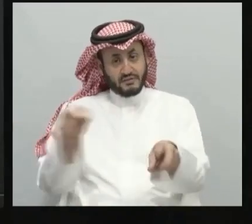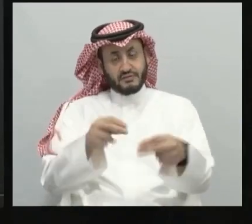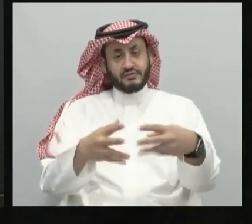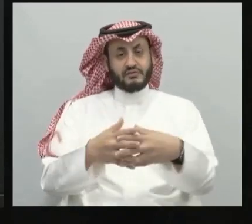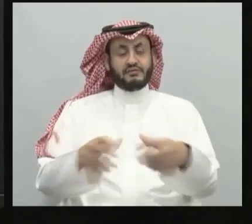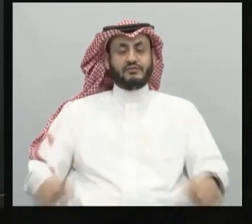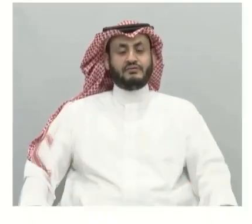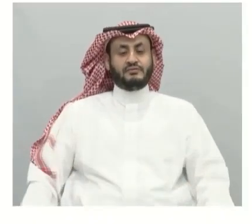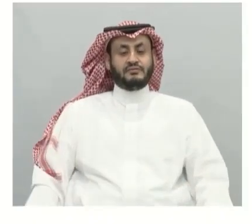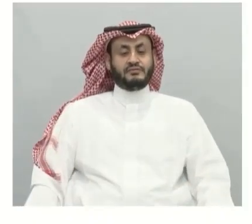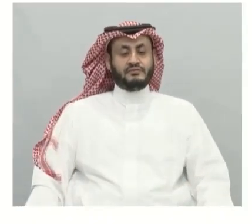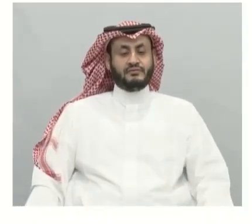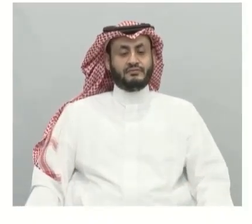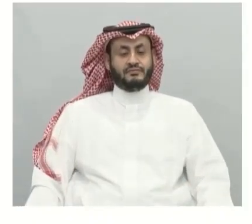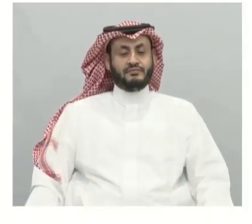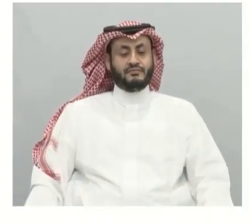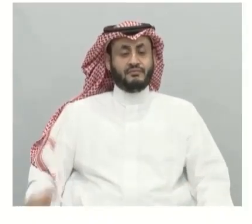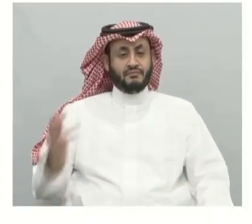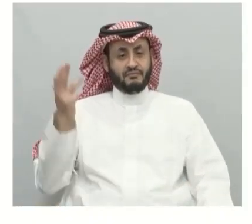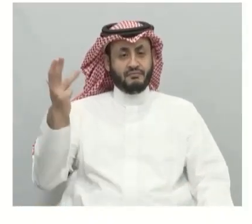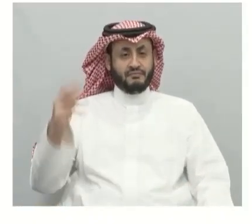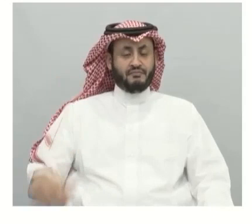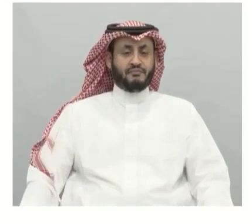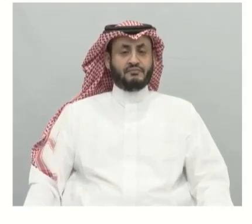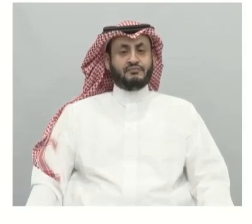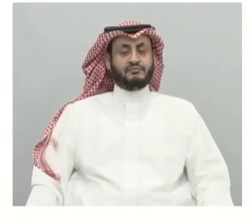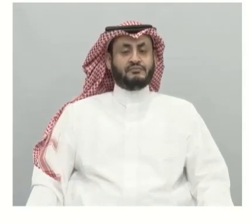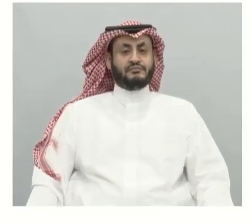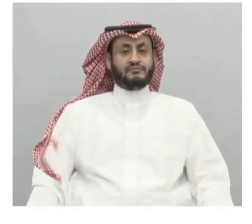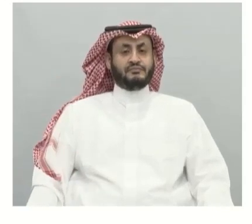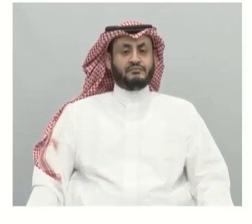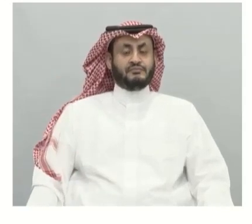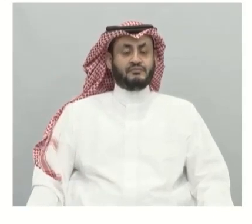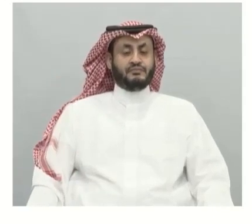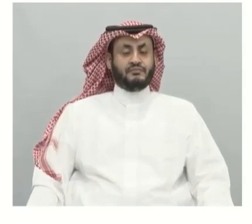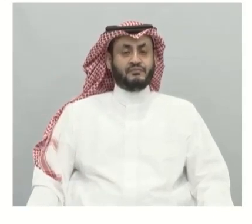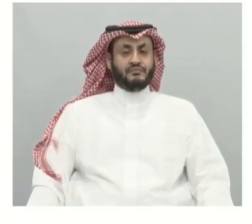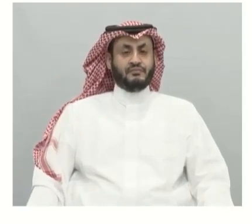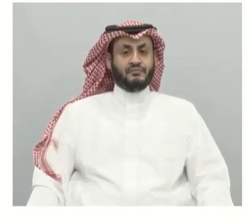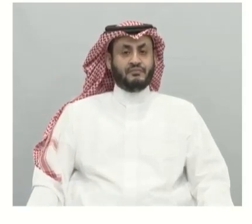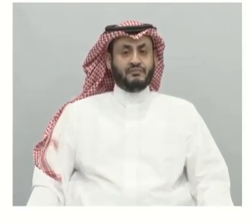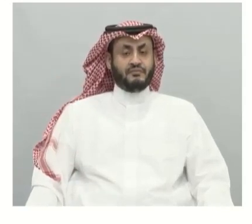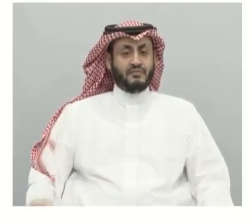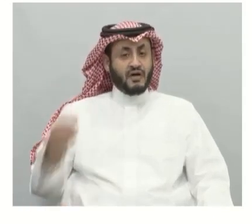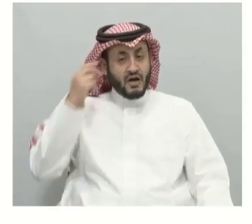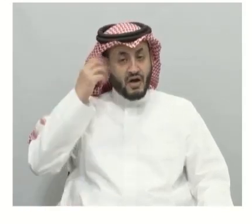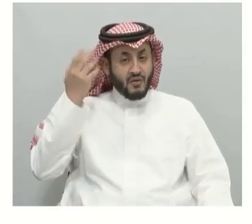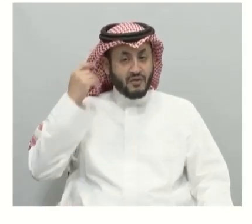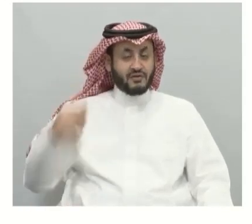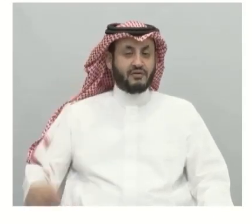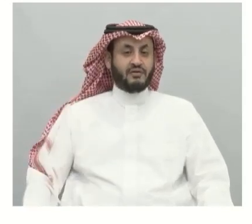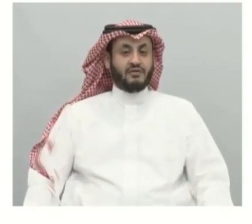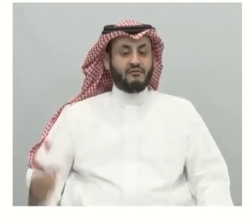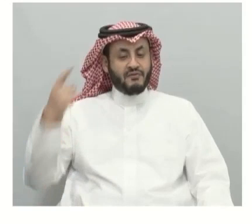England. Karen is English, but she lives in Sydney. Sydney is a city in which